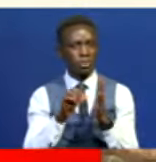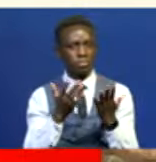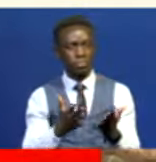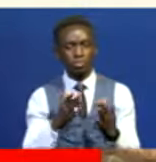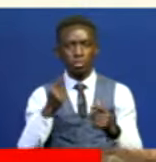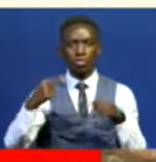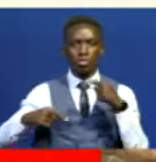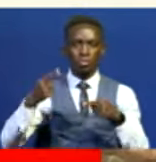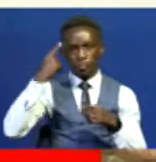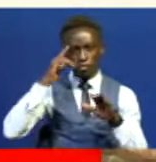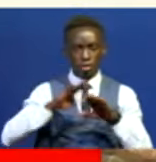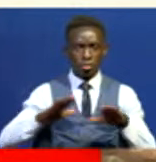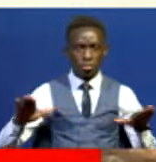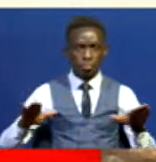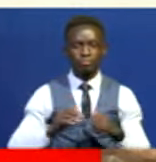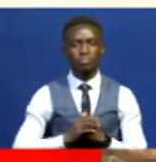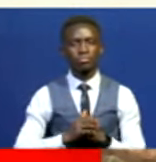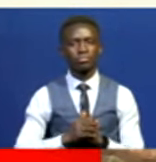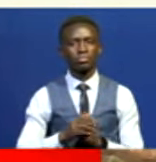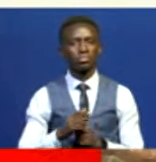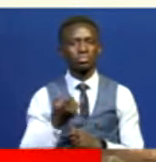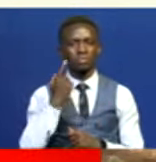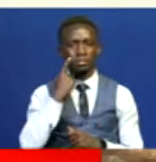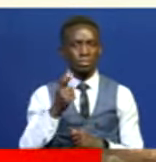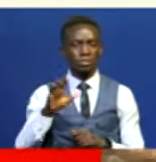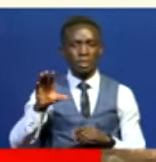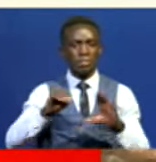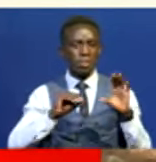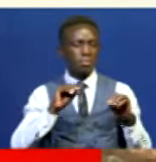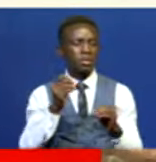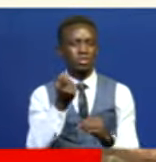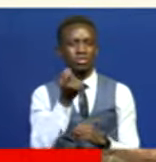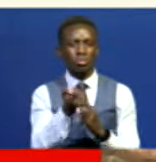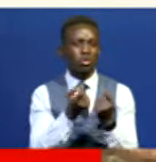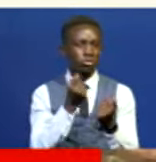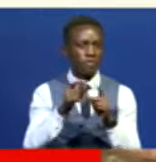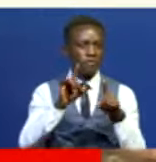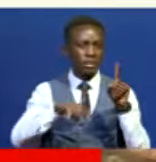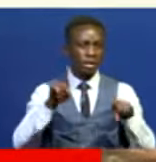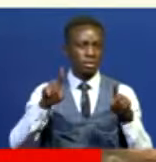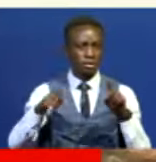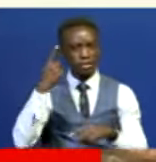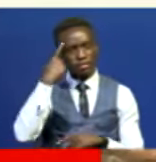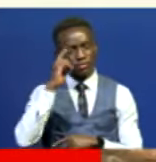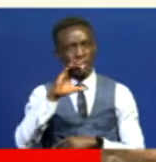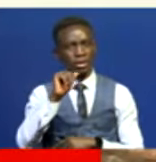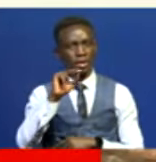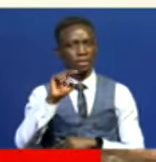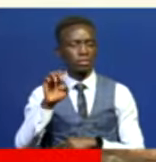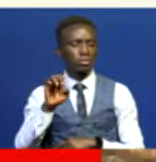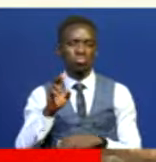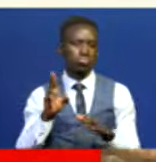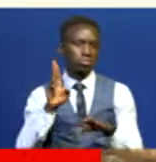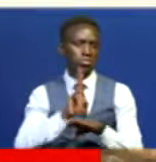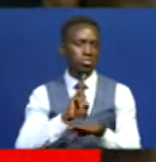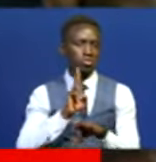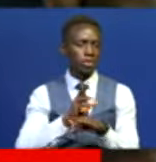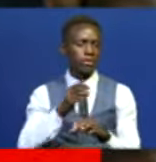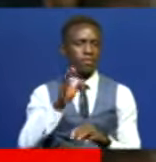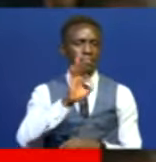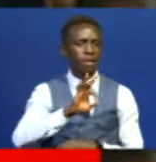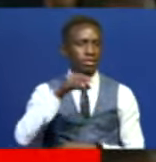for land, low uptake of research variety of cane, low use of fertilizer, among other